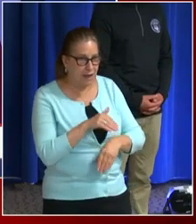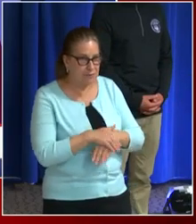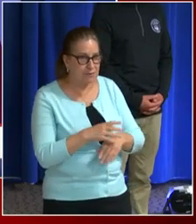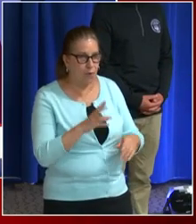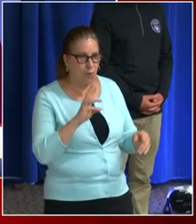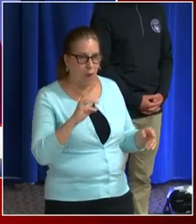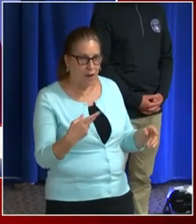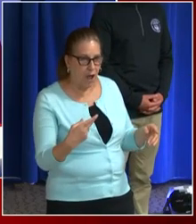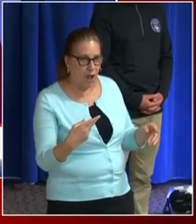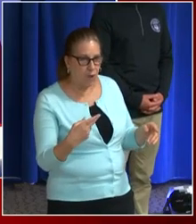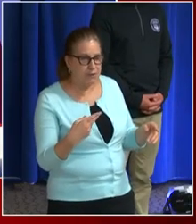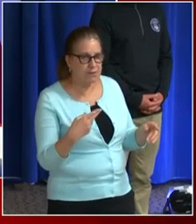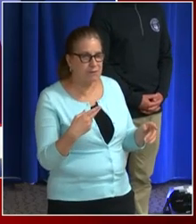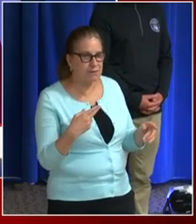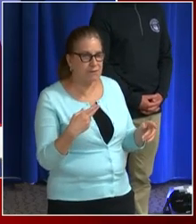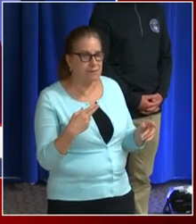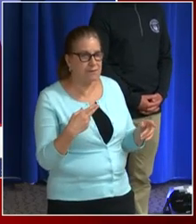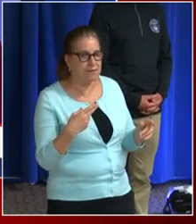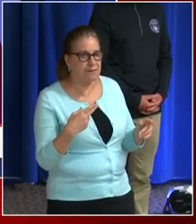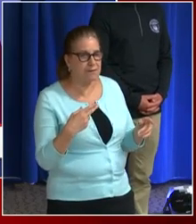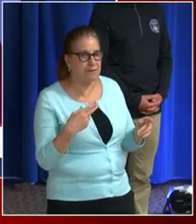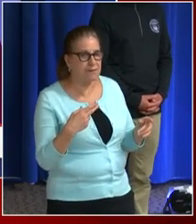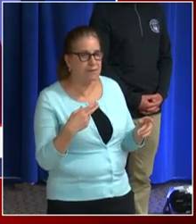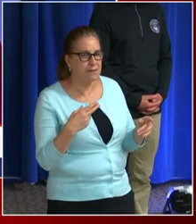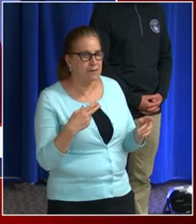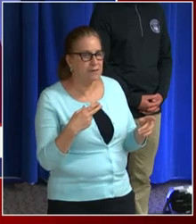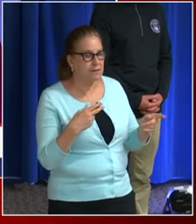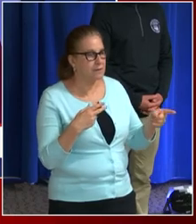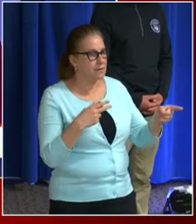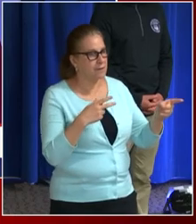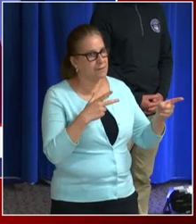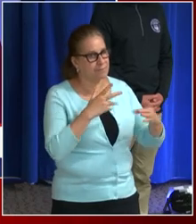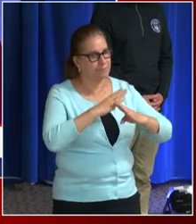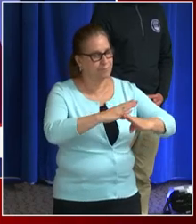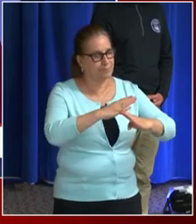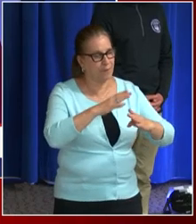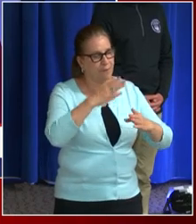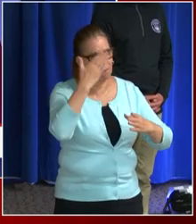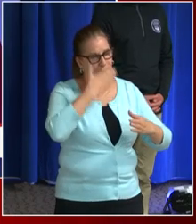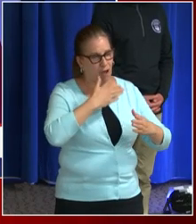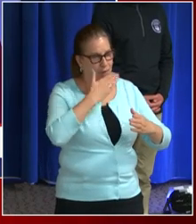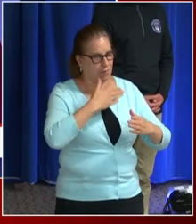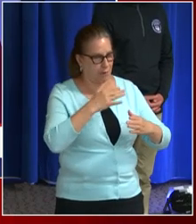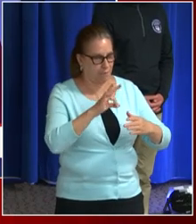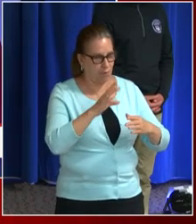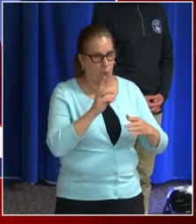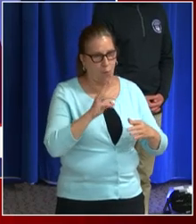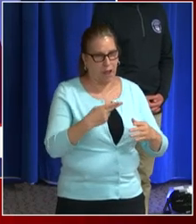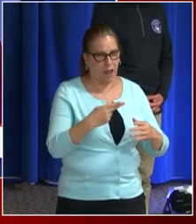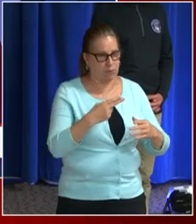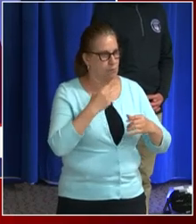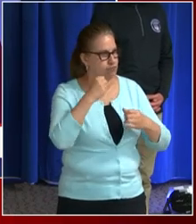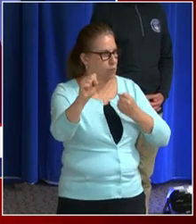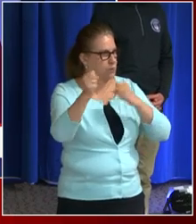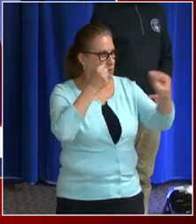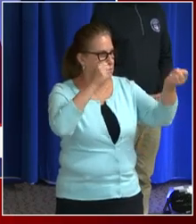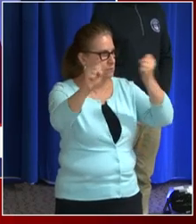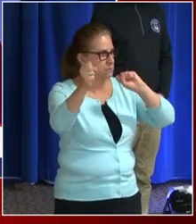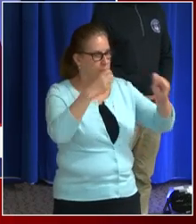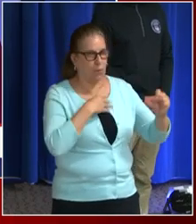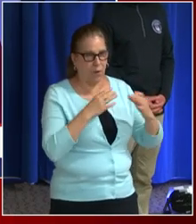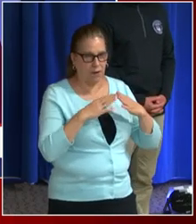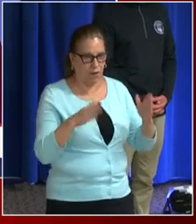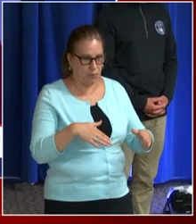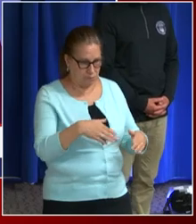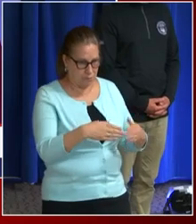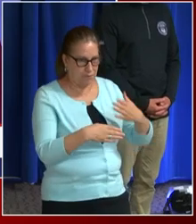an object of protest, that we could have more trouble elsewhere in the city tonight? With this it's very fluid. We never